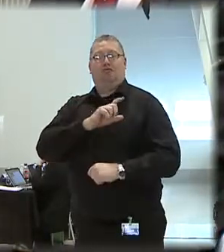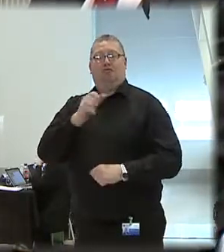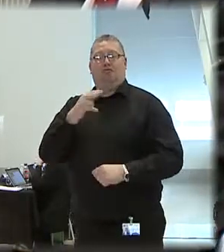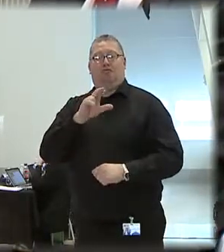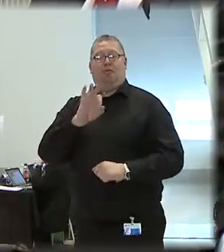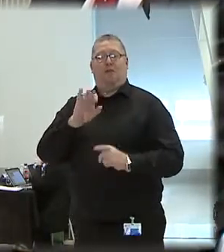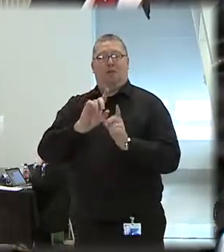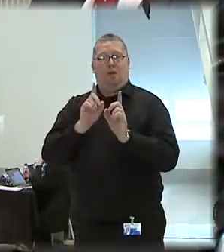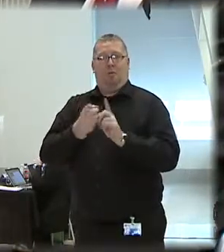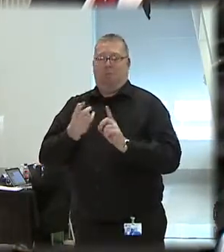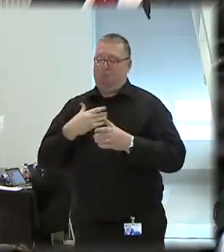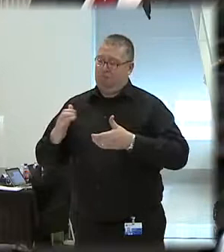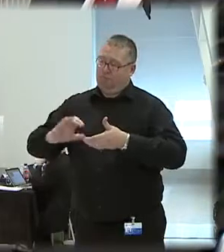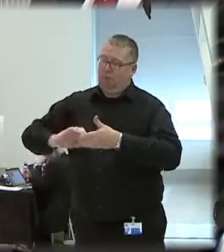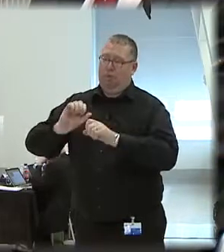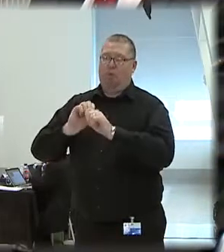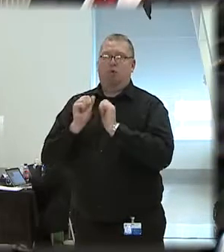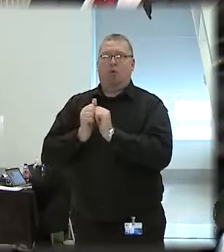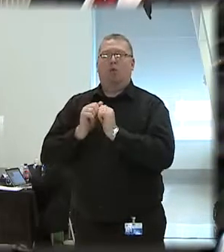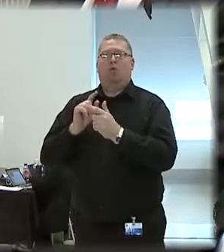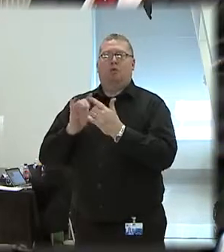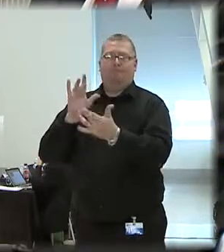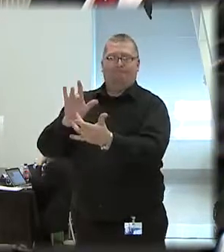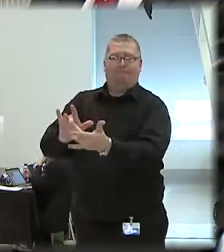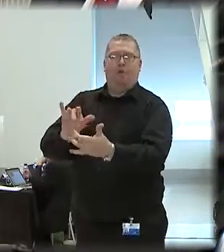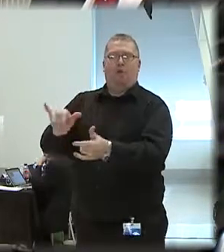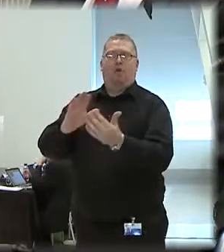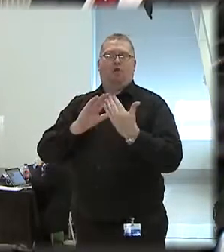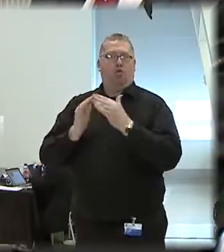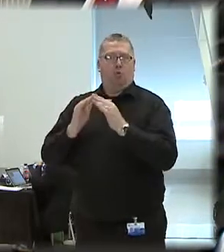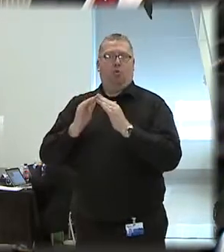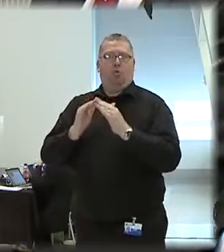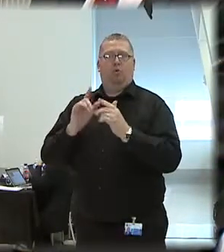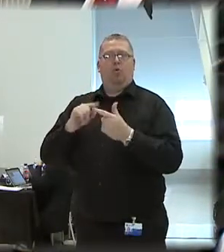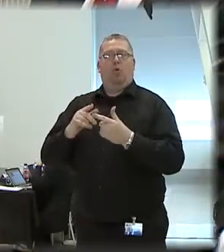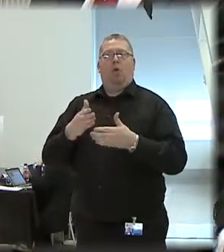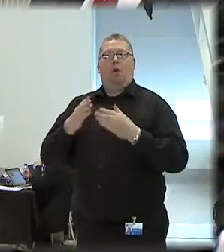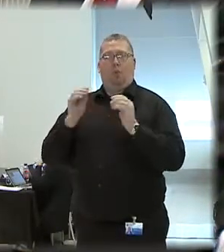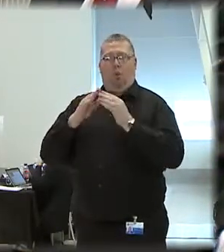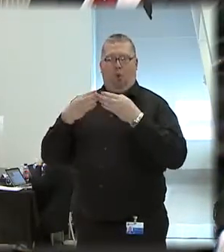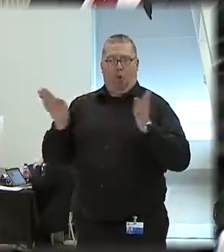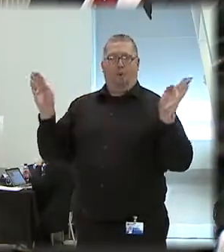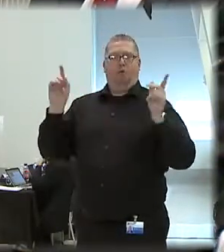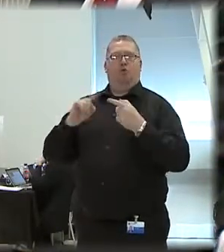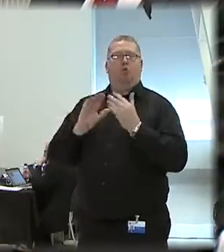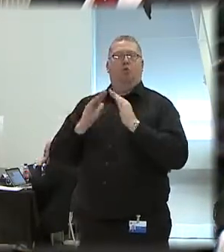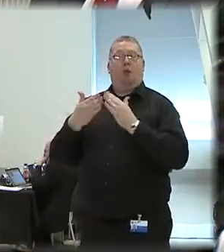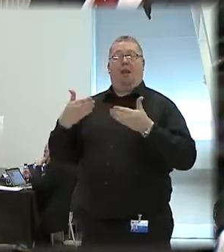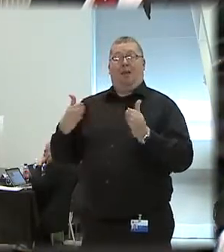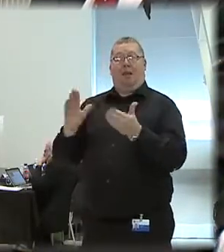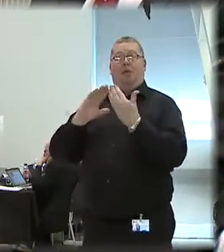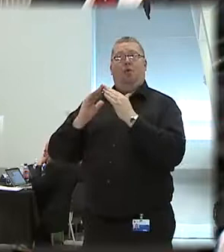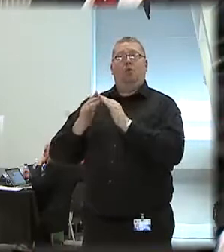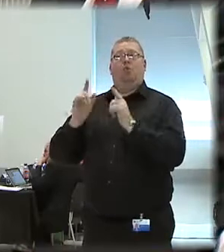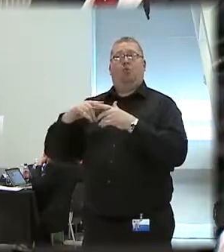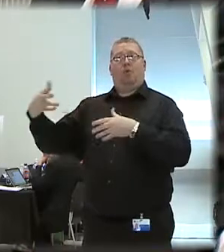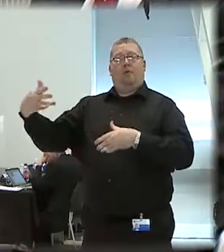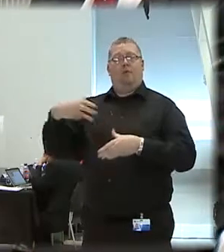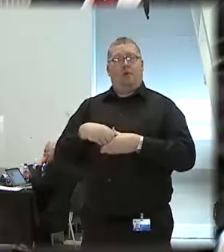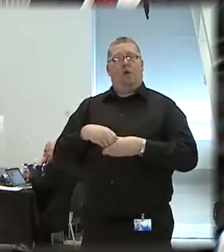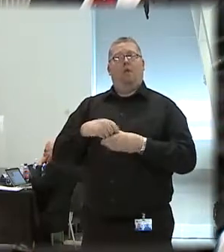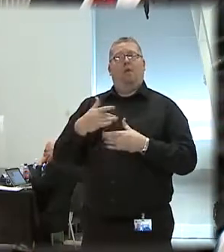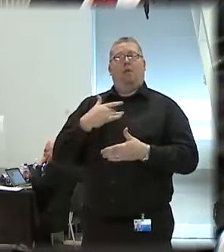one another, again, to reach into the community, be more open to the community, and allow the community to come in. And